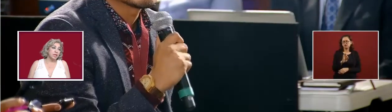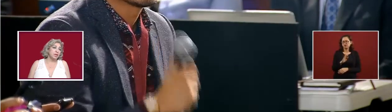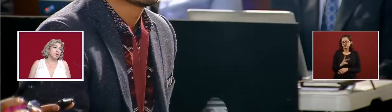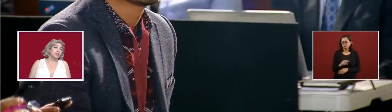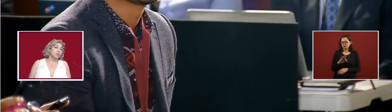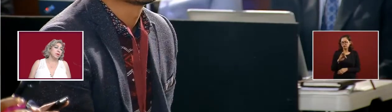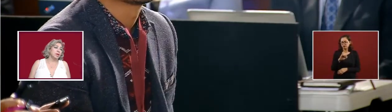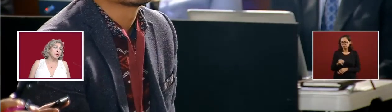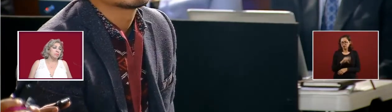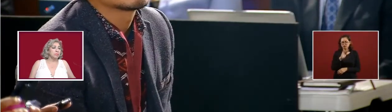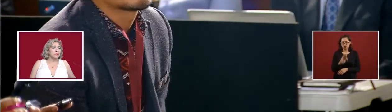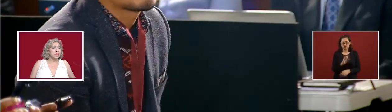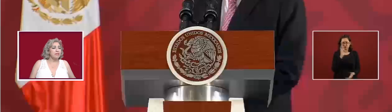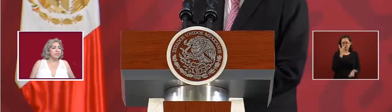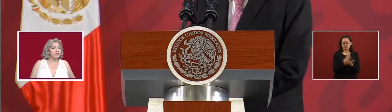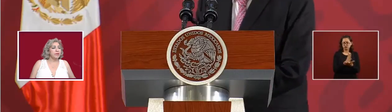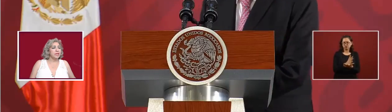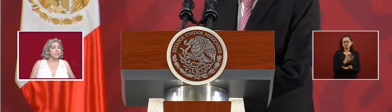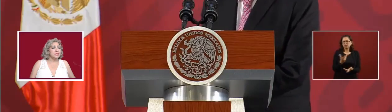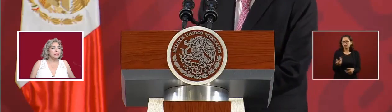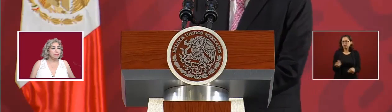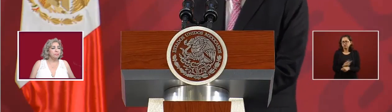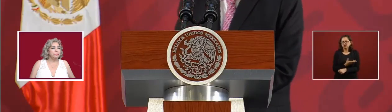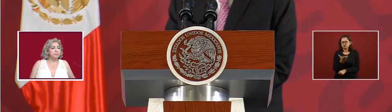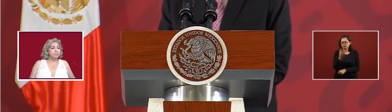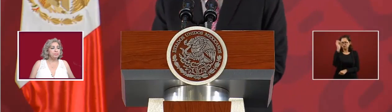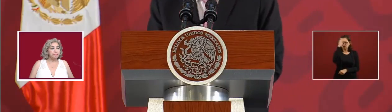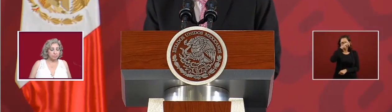you know have their fun